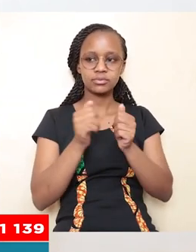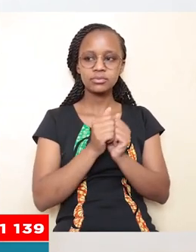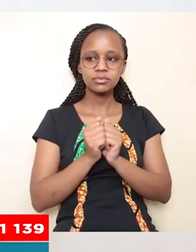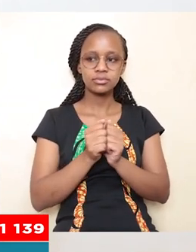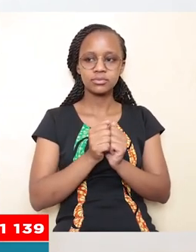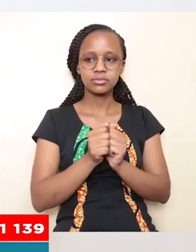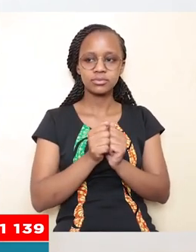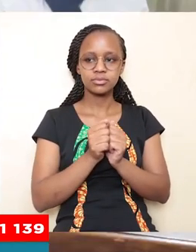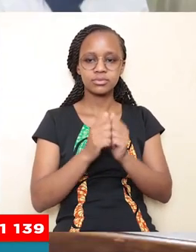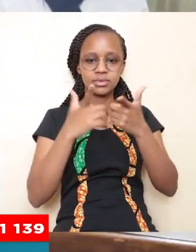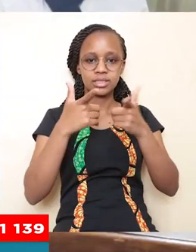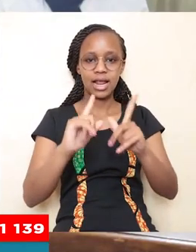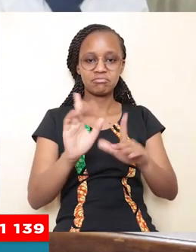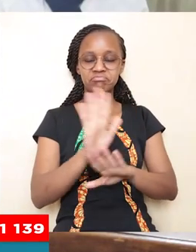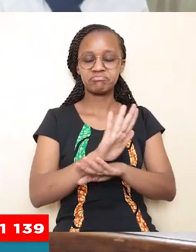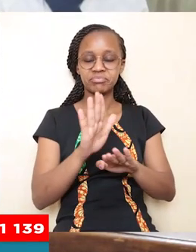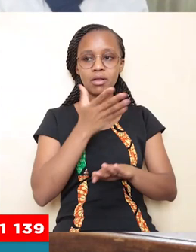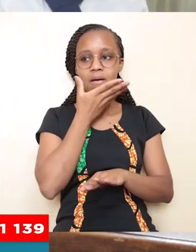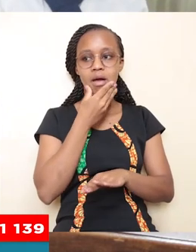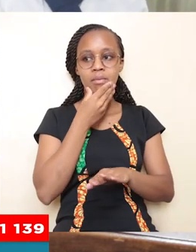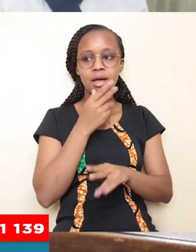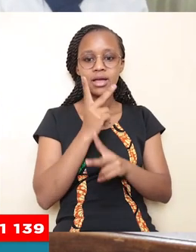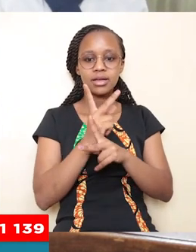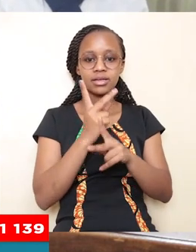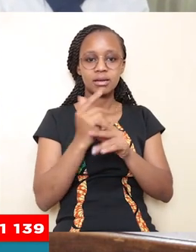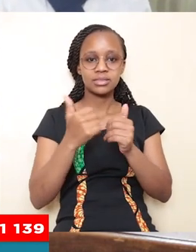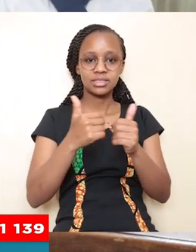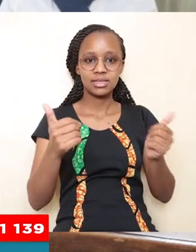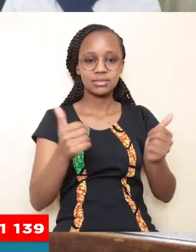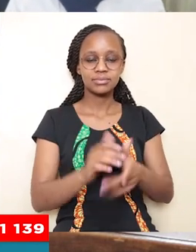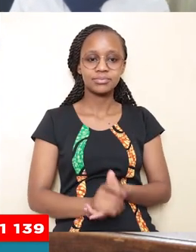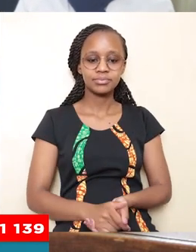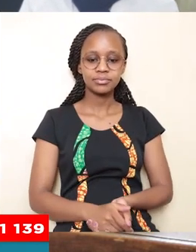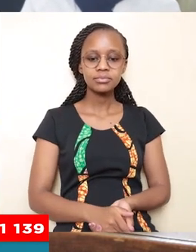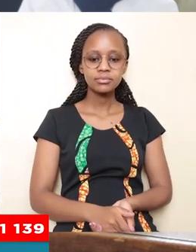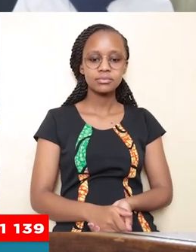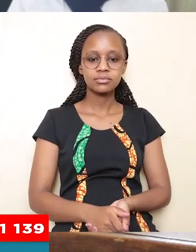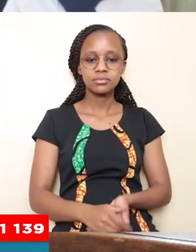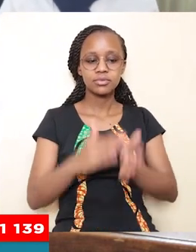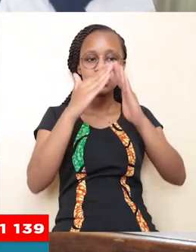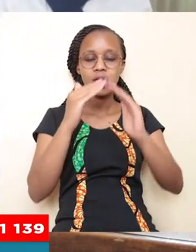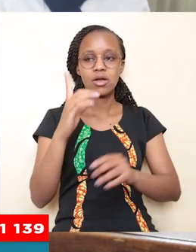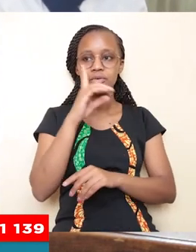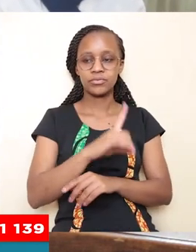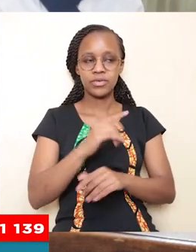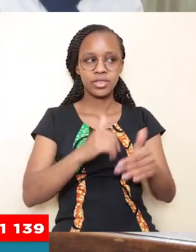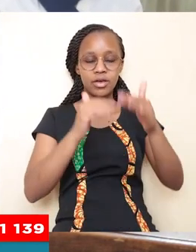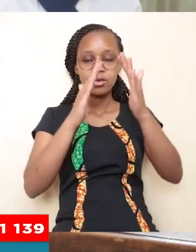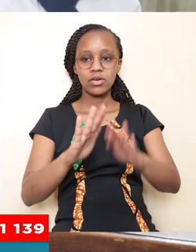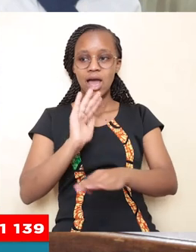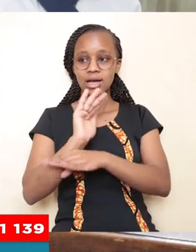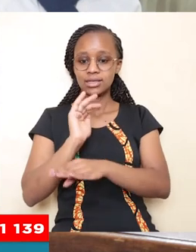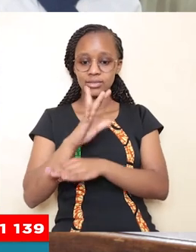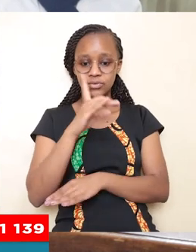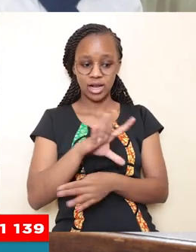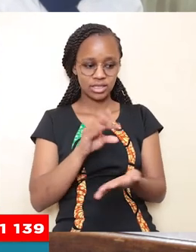together, let no man put asunder." And in the house, the disciples asked